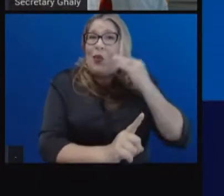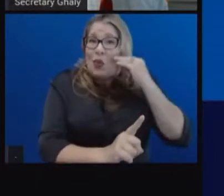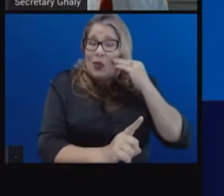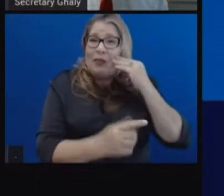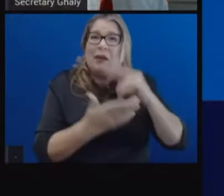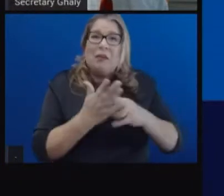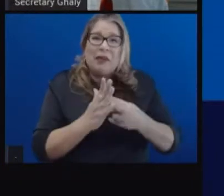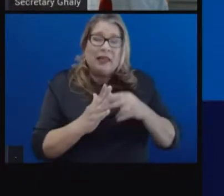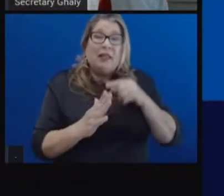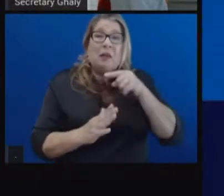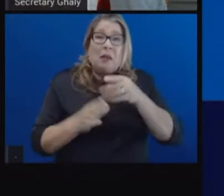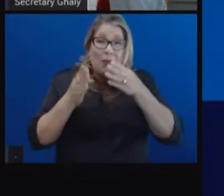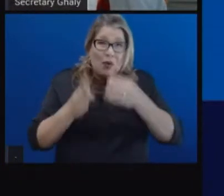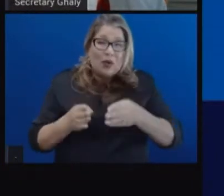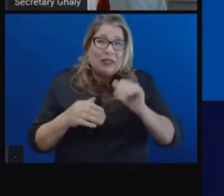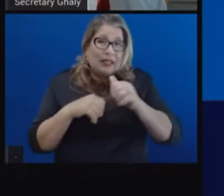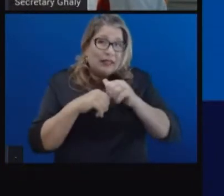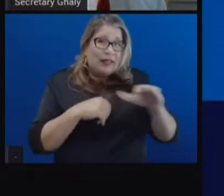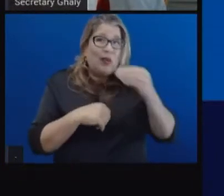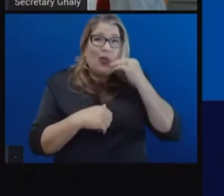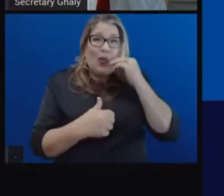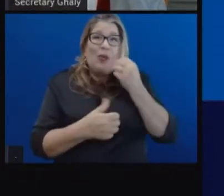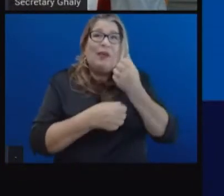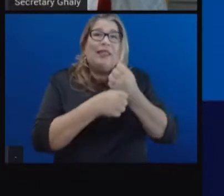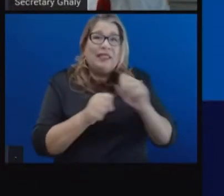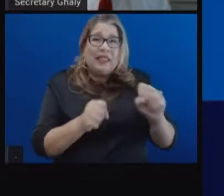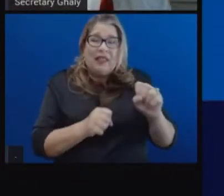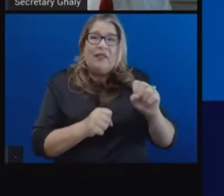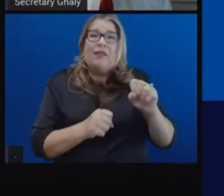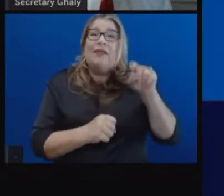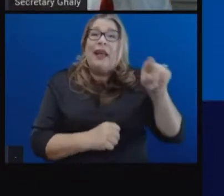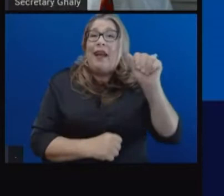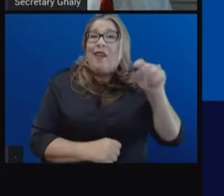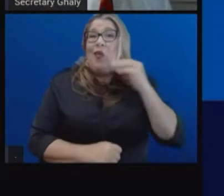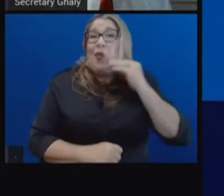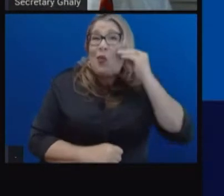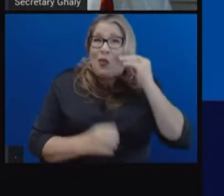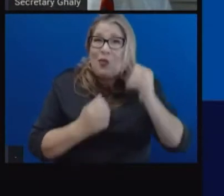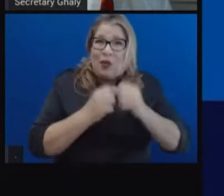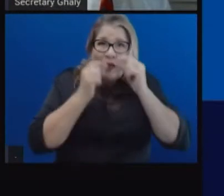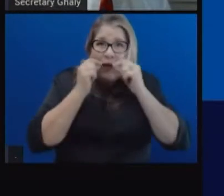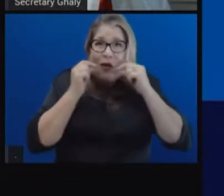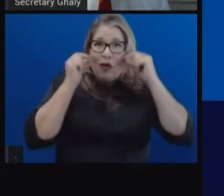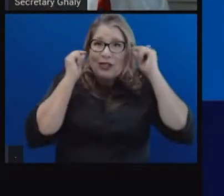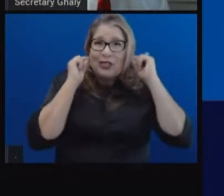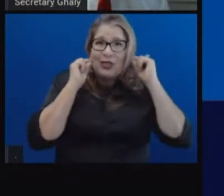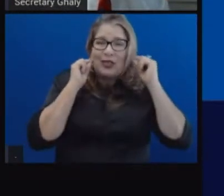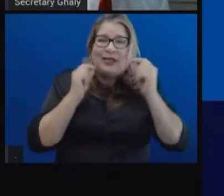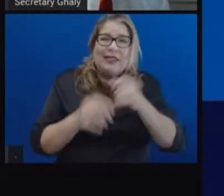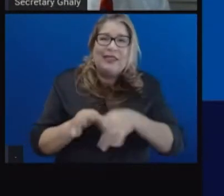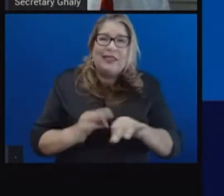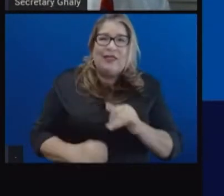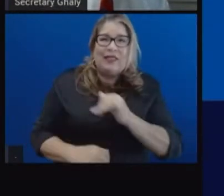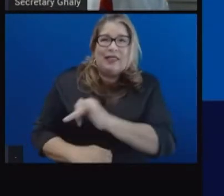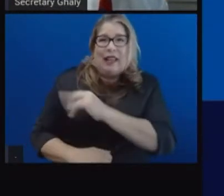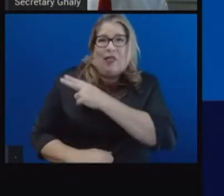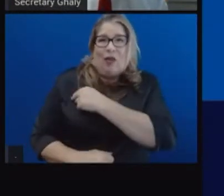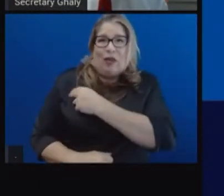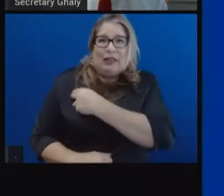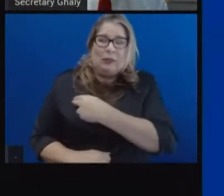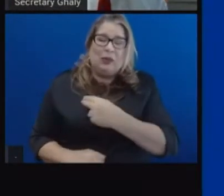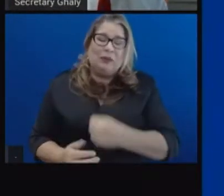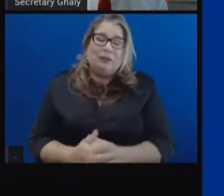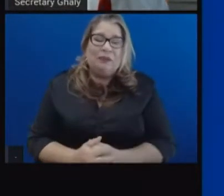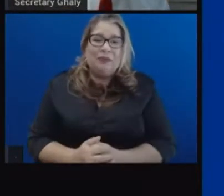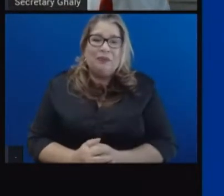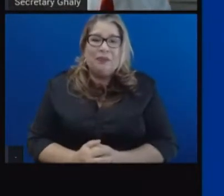oxygen support, could do so they aren't in the hospital, and we can use those scarce resources to serve other patients. Next slide,